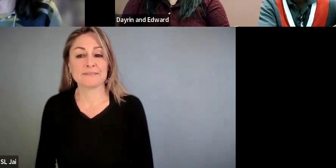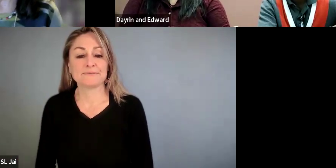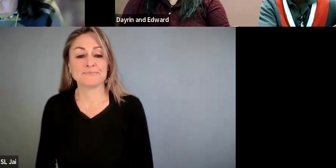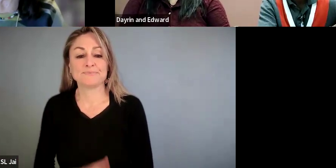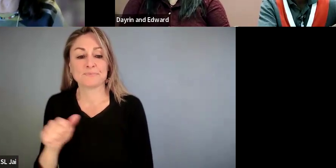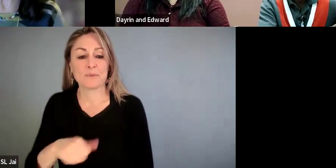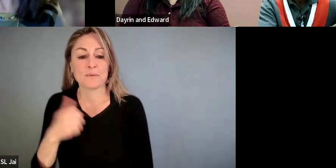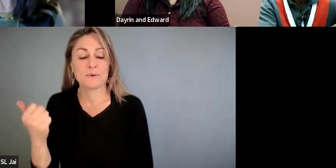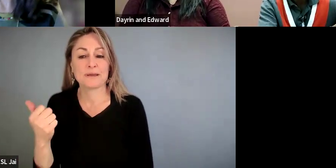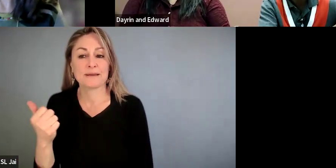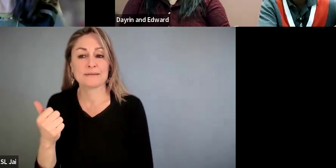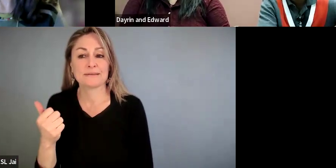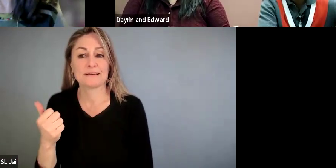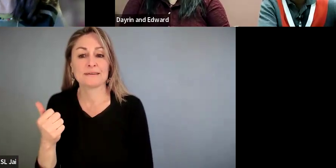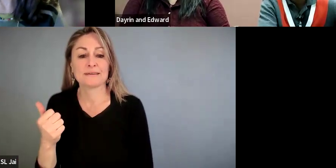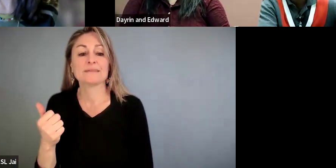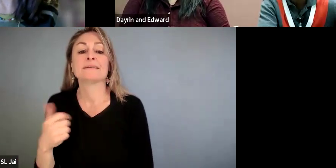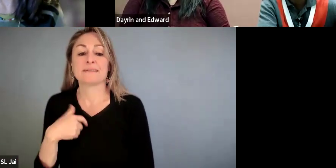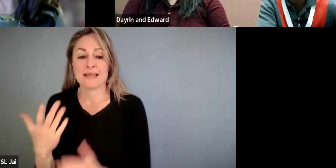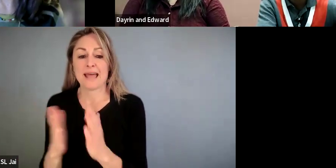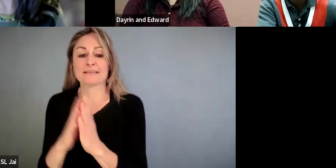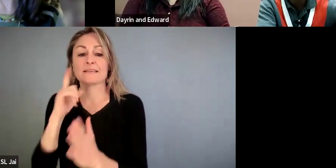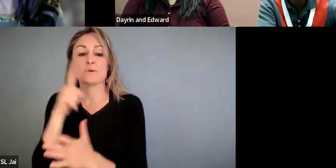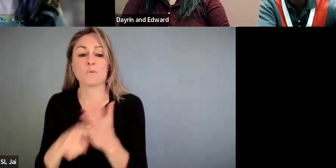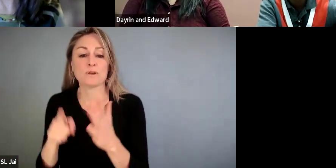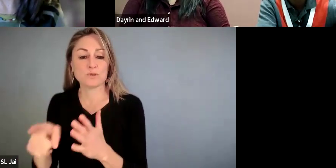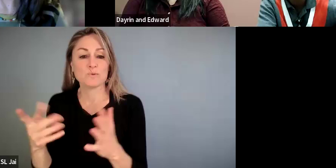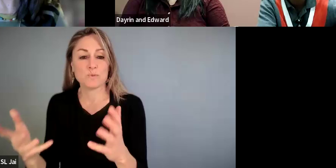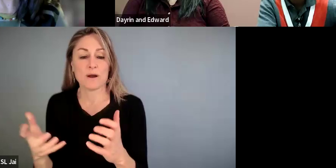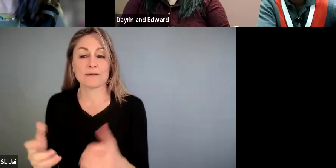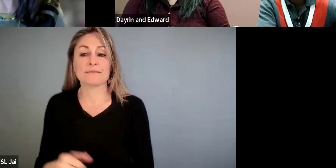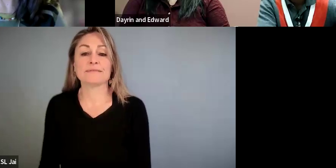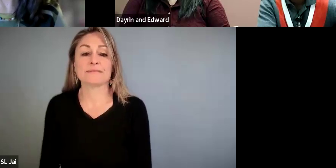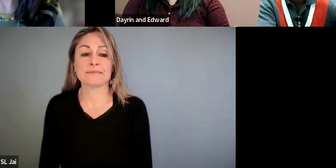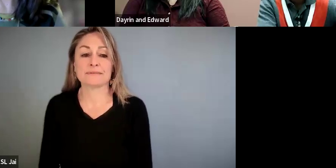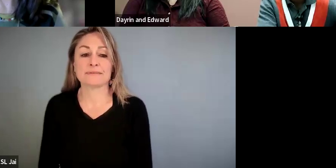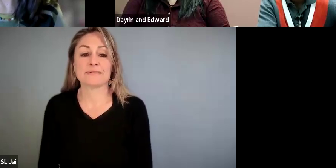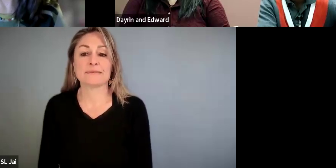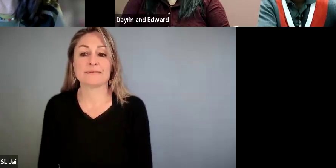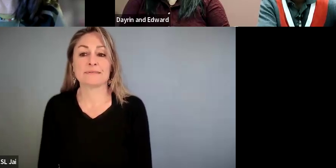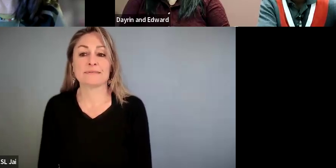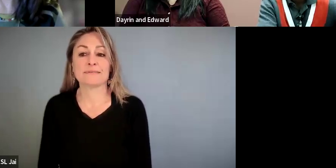What else? Asking for what you want.